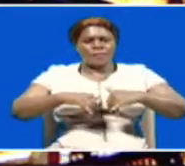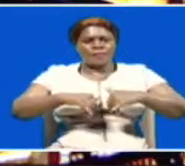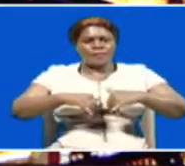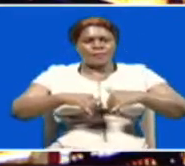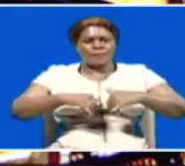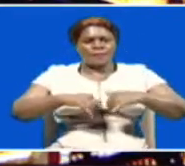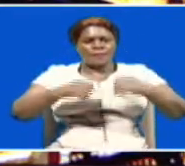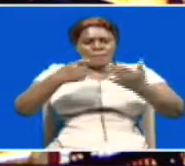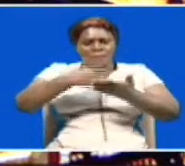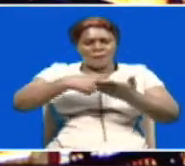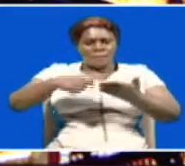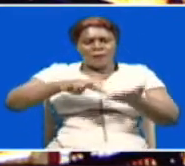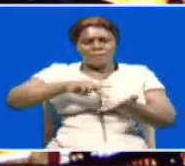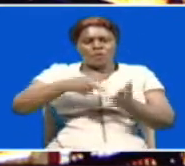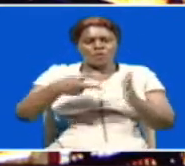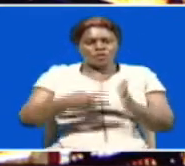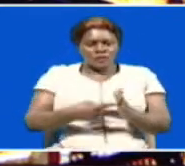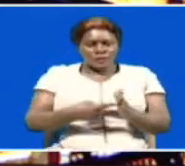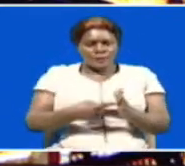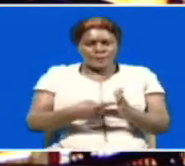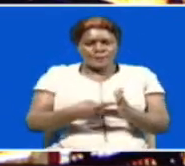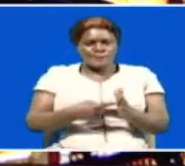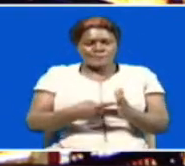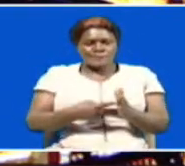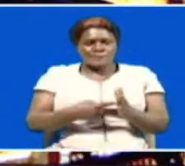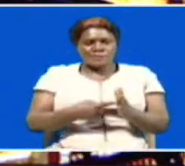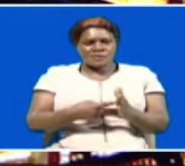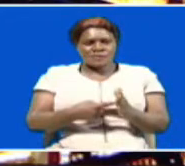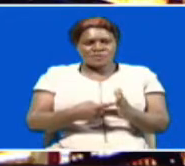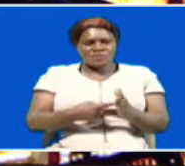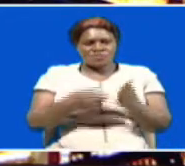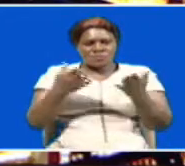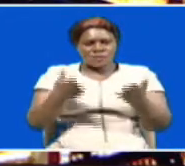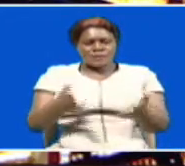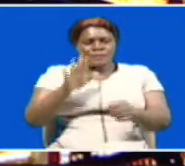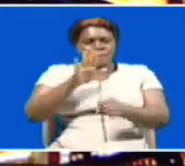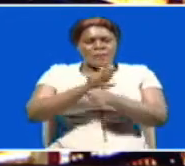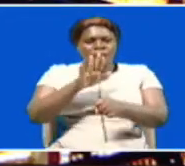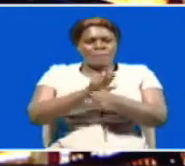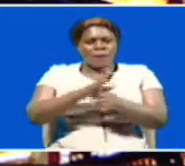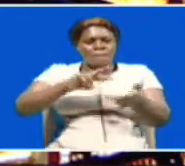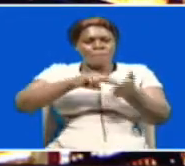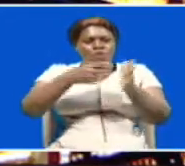Nairobi Railway City project. Besides changing the face of Nairobi, this multimodal project that is being supported